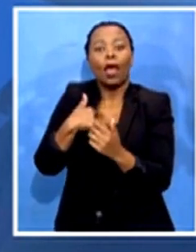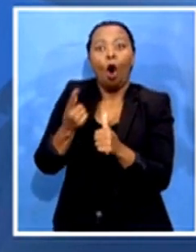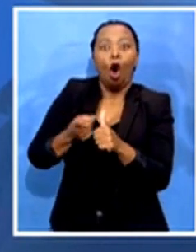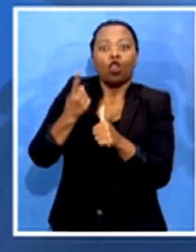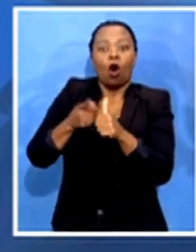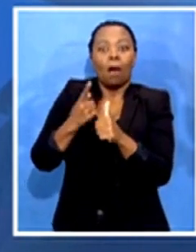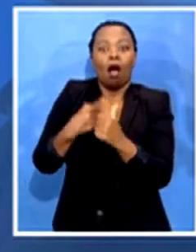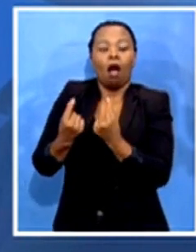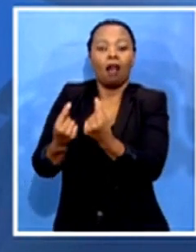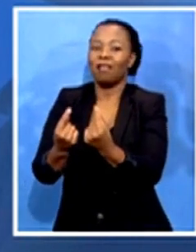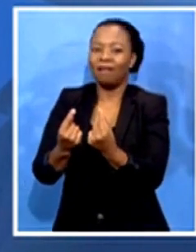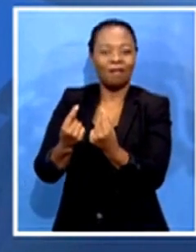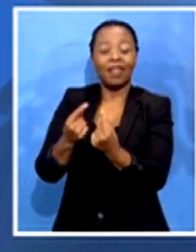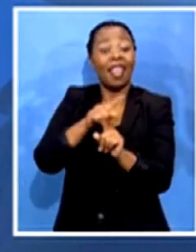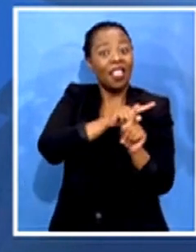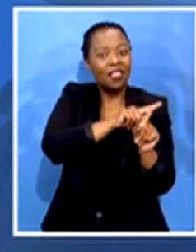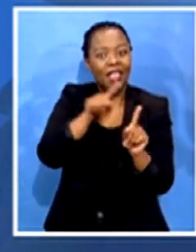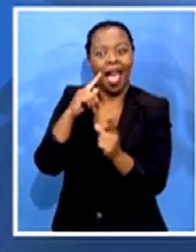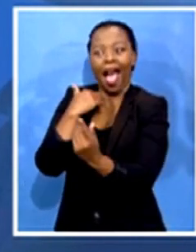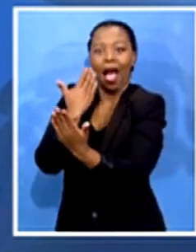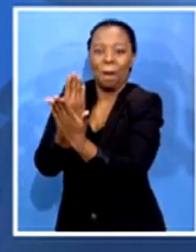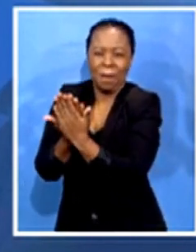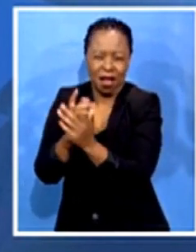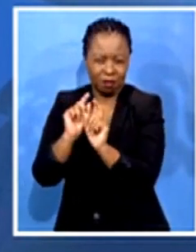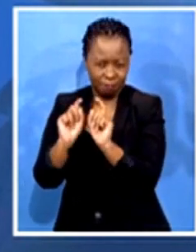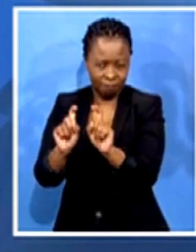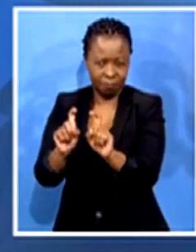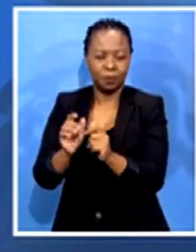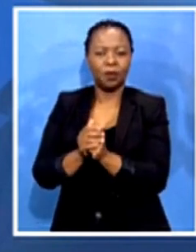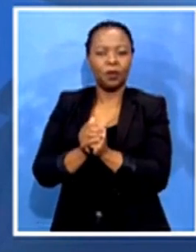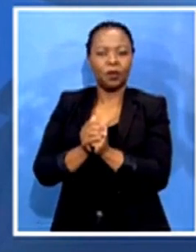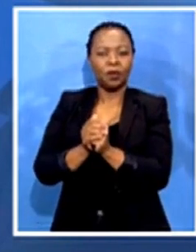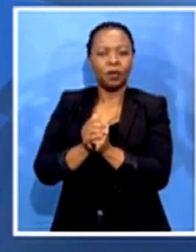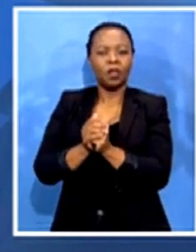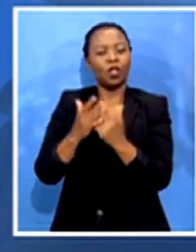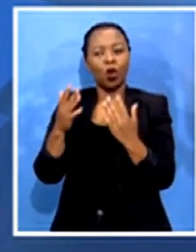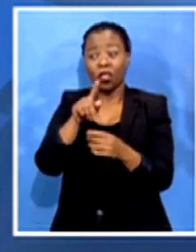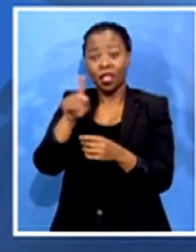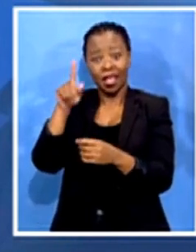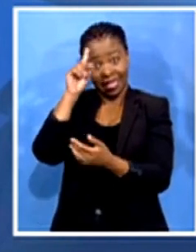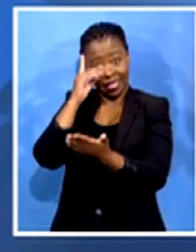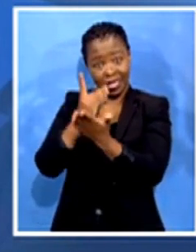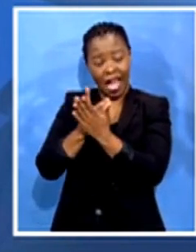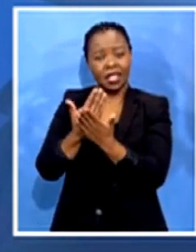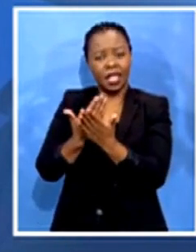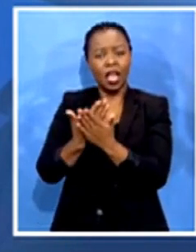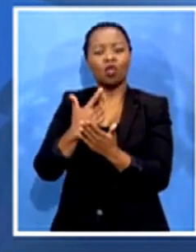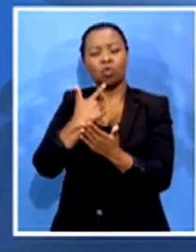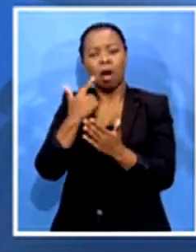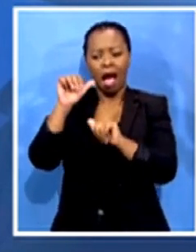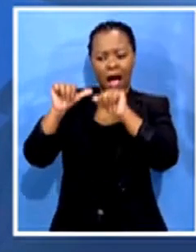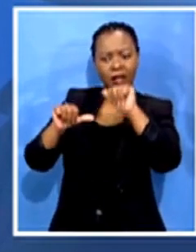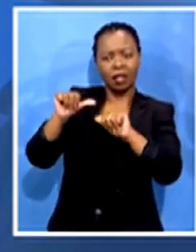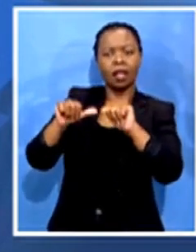different branches for them to decide as to, so that they can assess and decide as to which ones can be given a